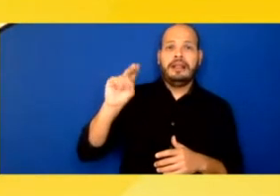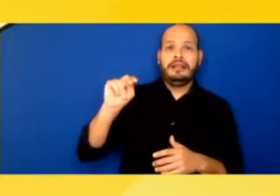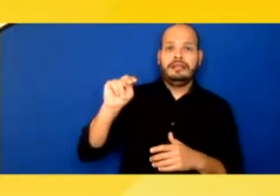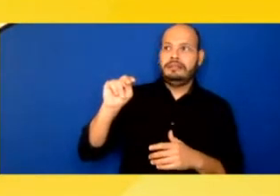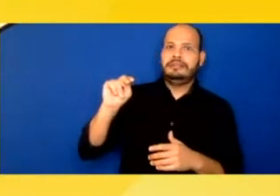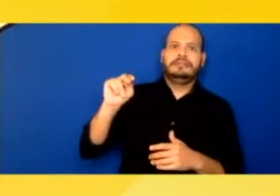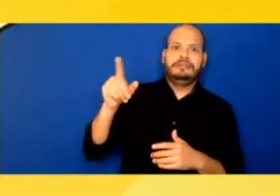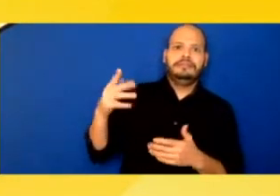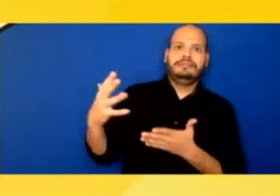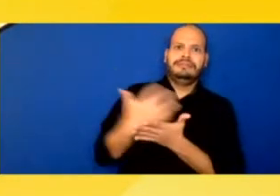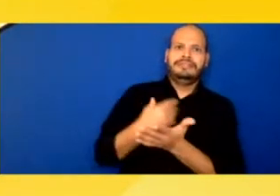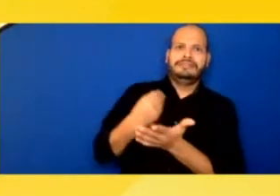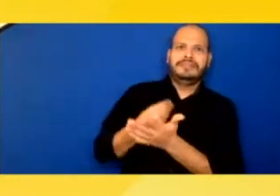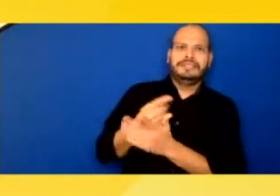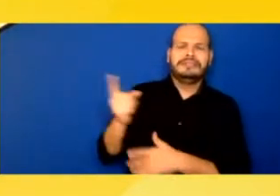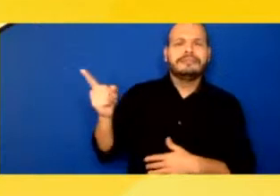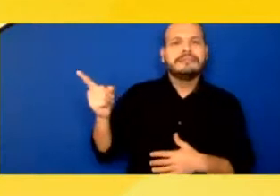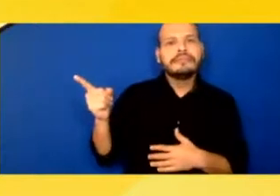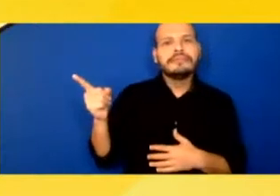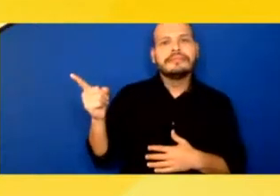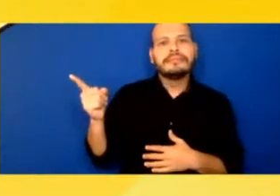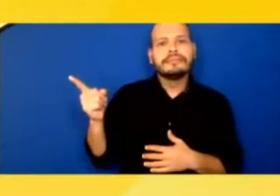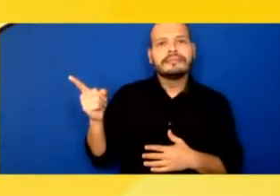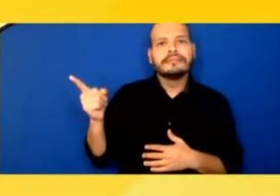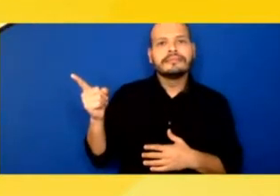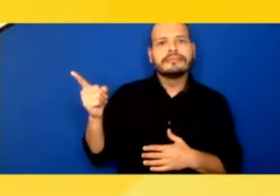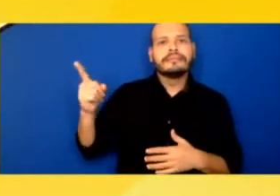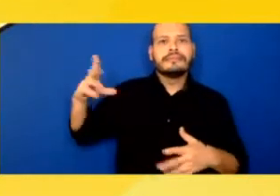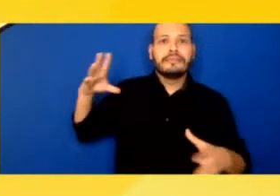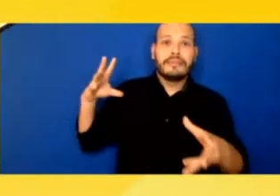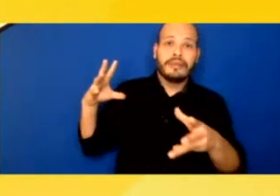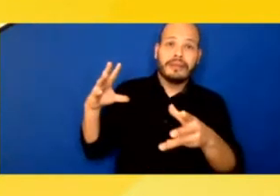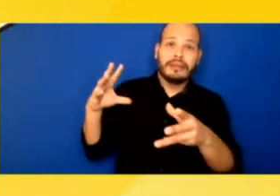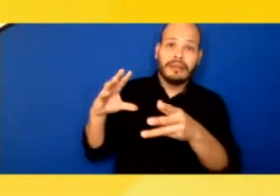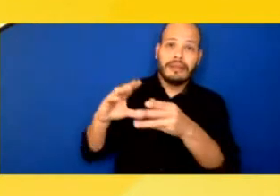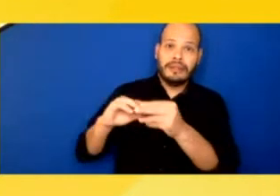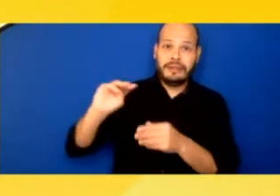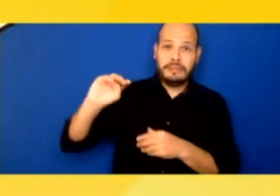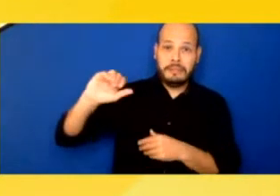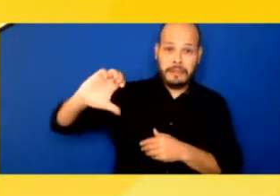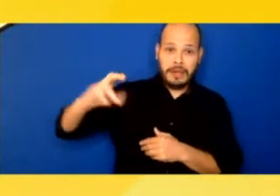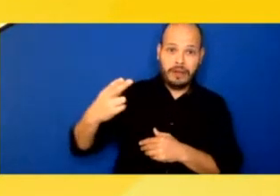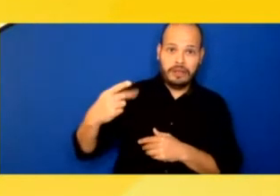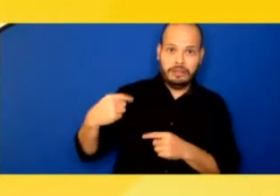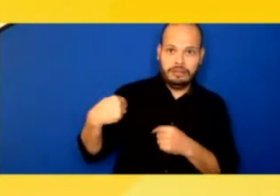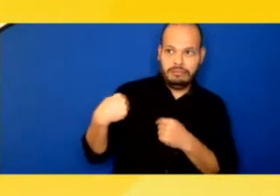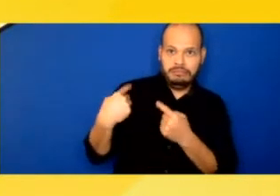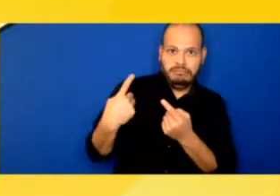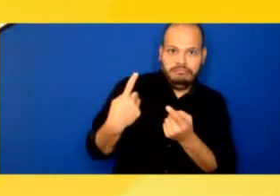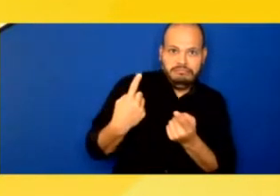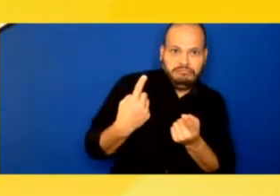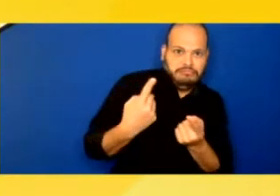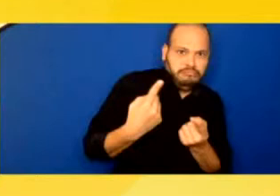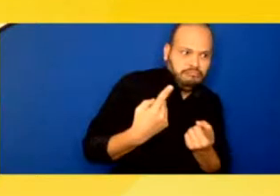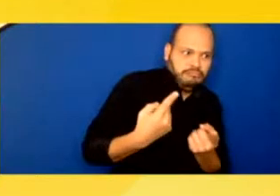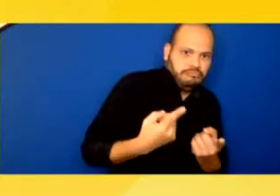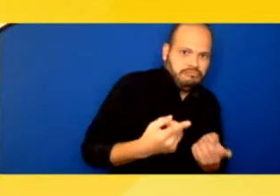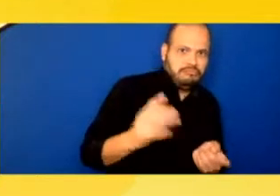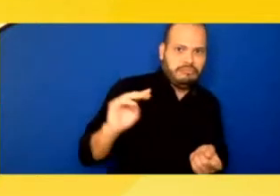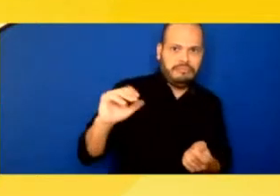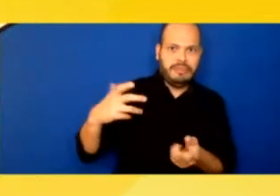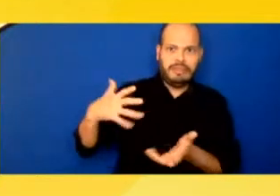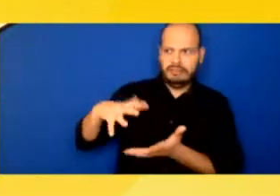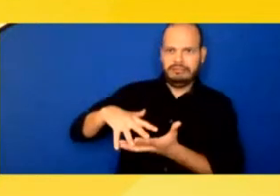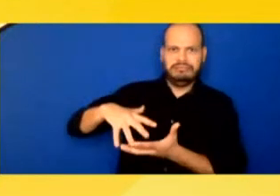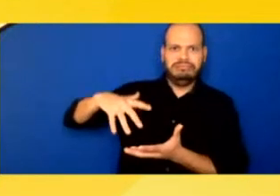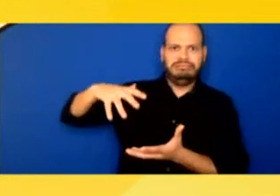Since March. And the people that are blocking, because they're in elected offices, they have the best of everything. And yet they refuse to